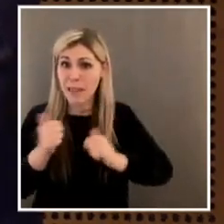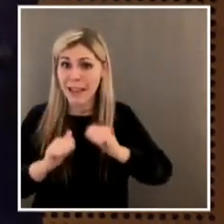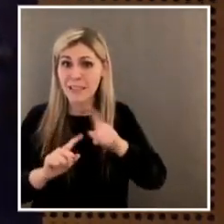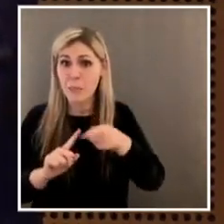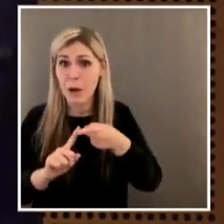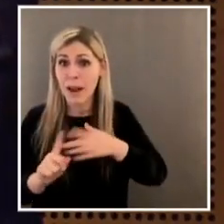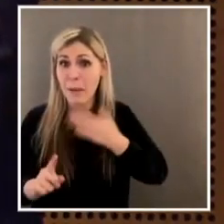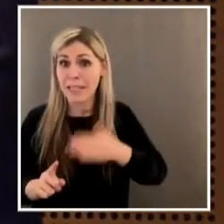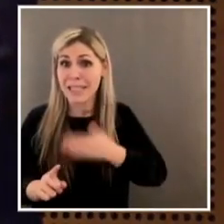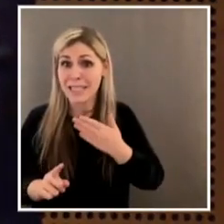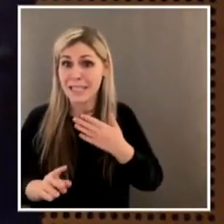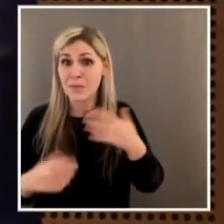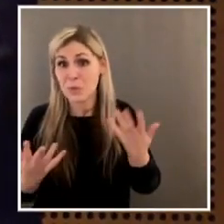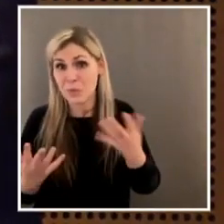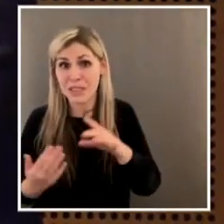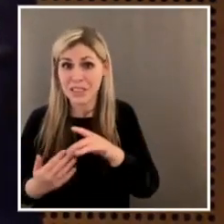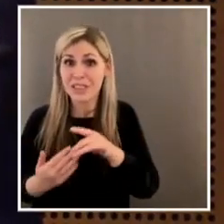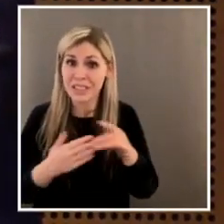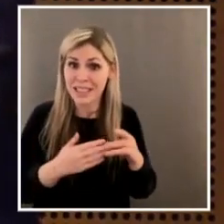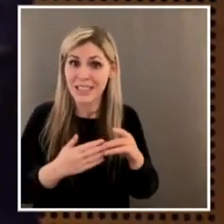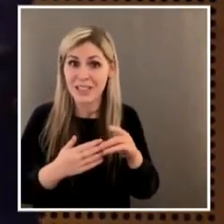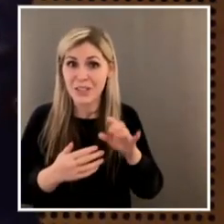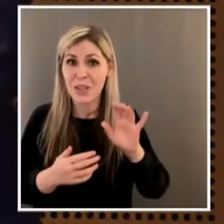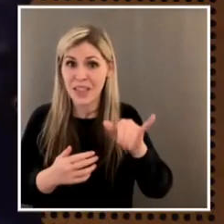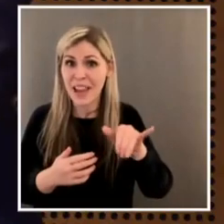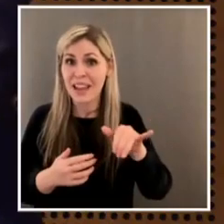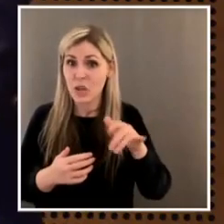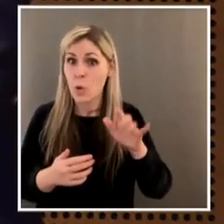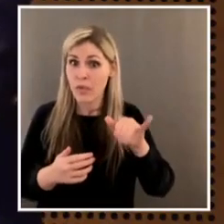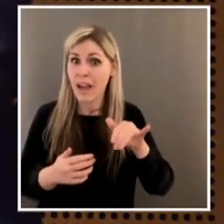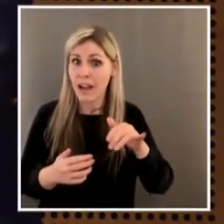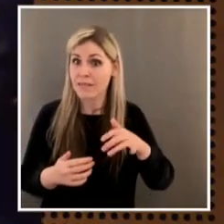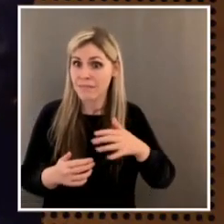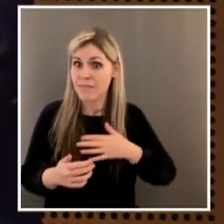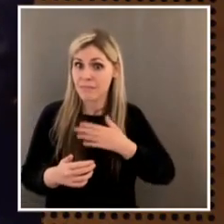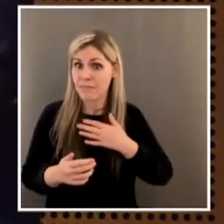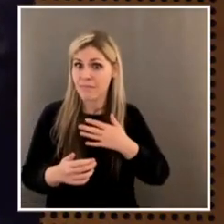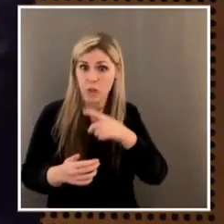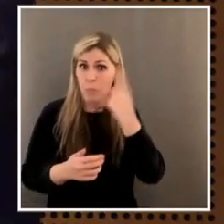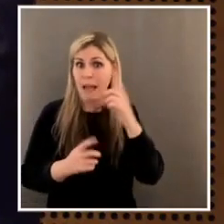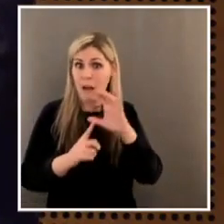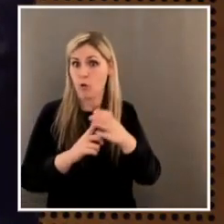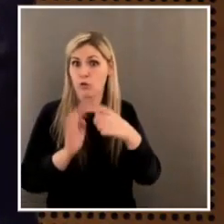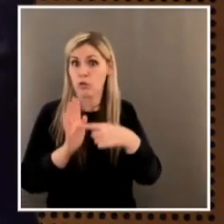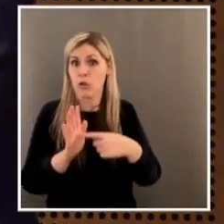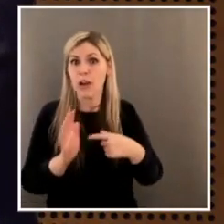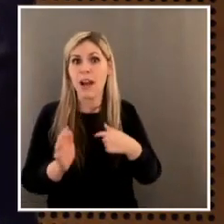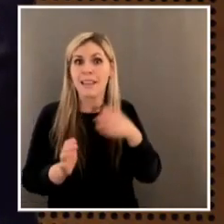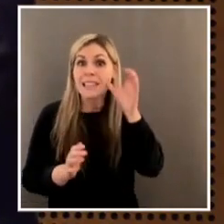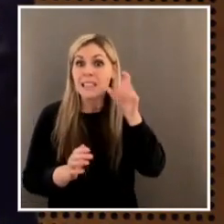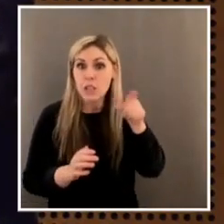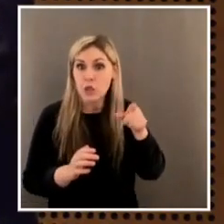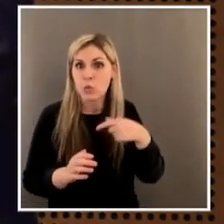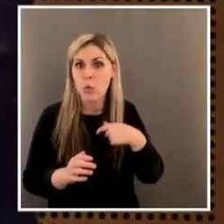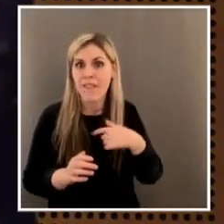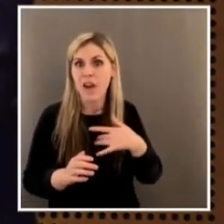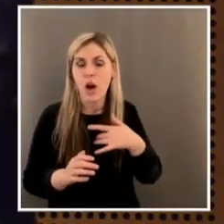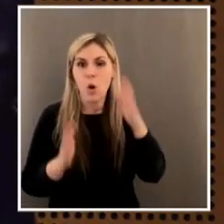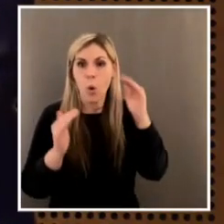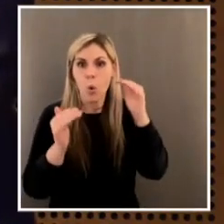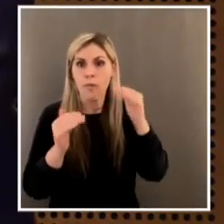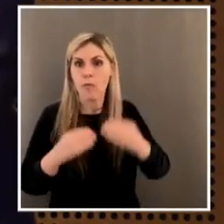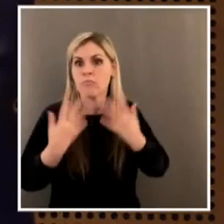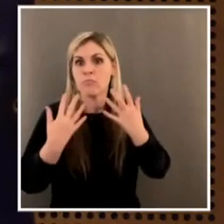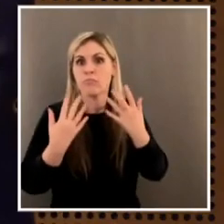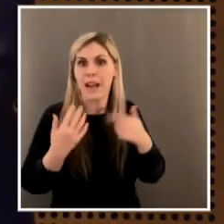Which, speaking to white supremacy and the impact on blackness. Listening to you, I felt hopeful, and I wonder if this feeling can